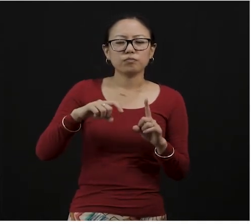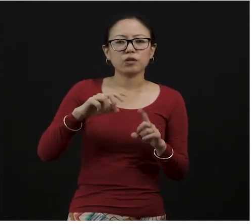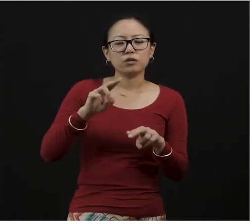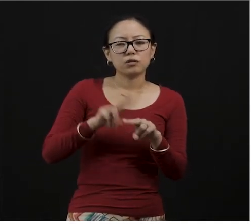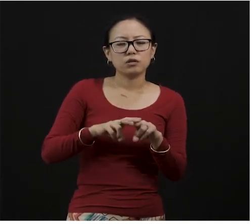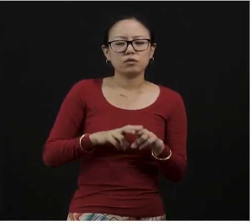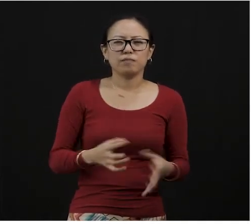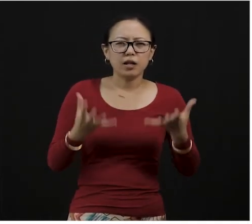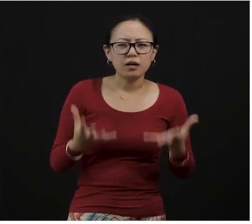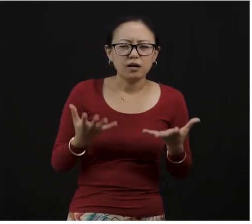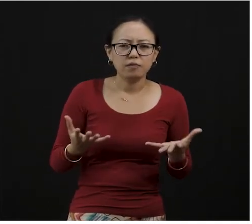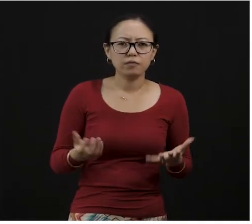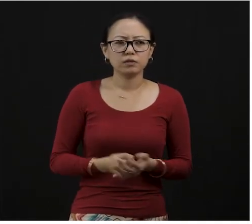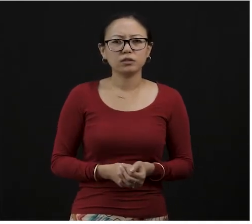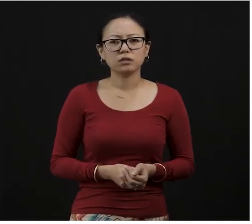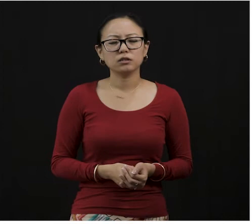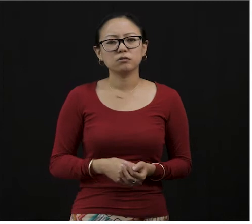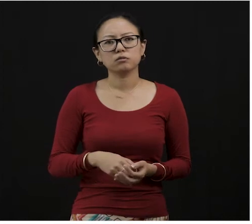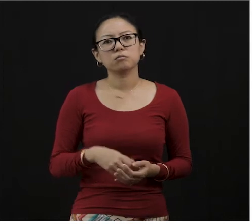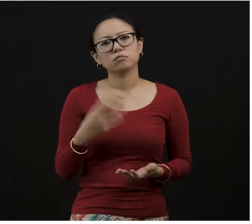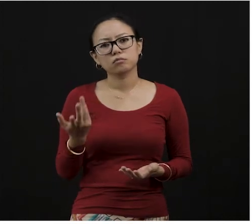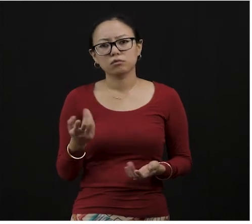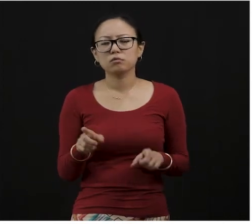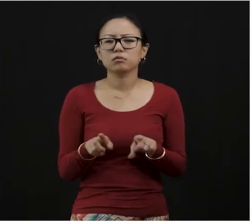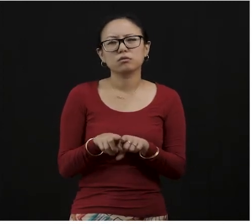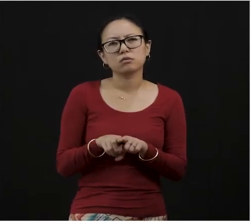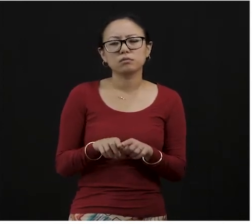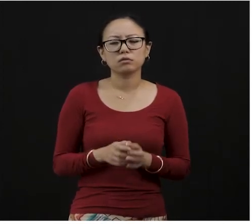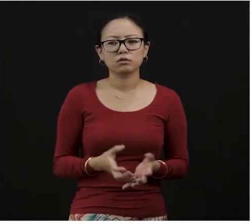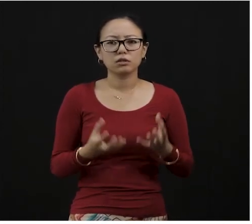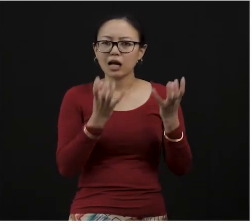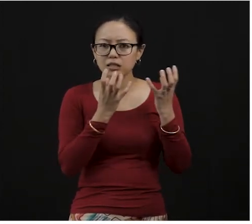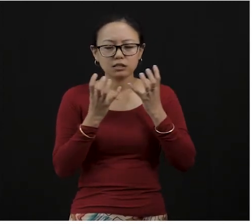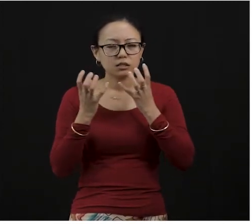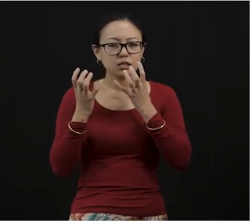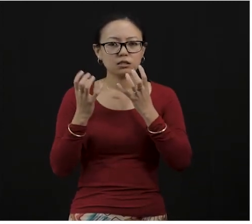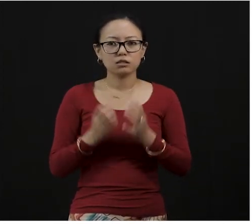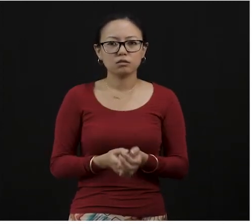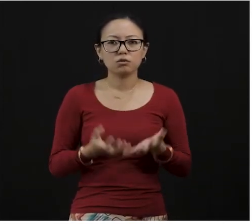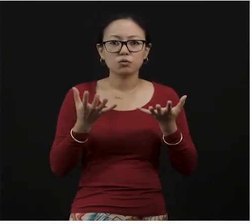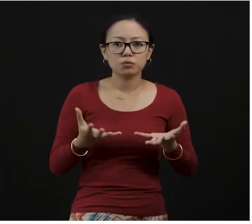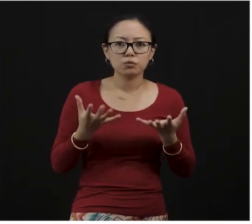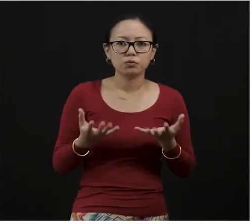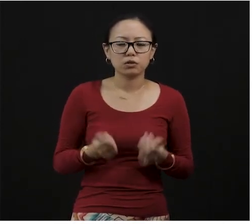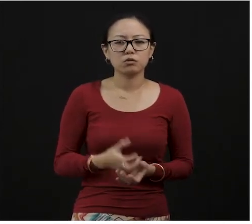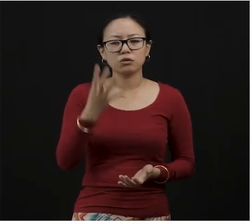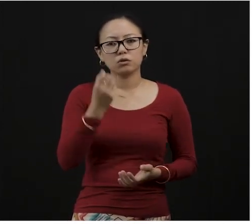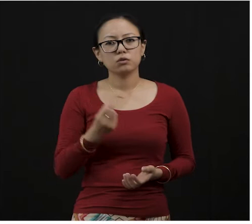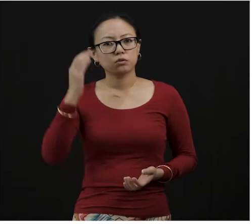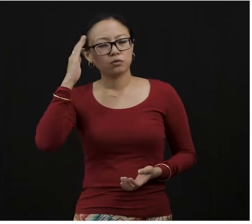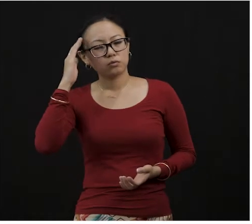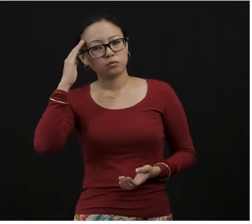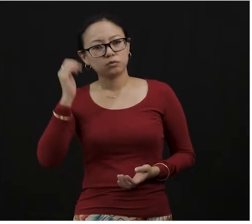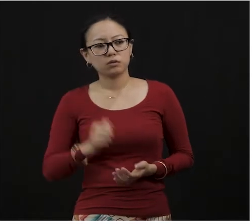object like watermelon or those of heavy objects.